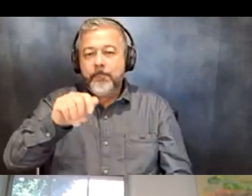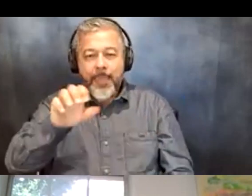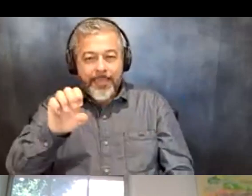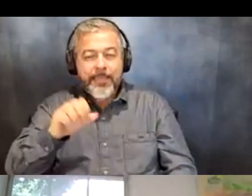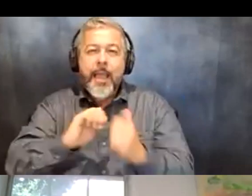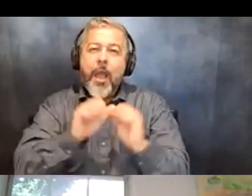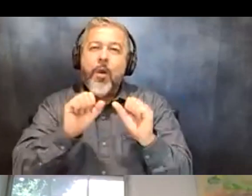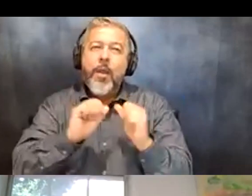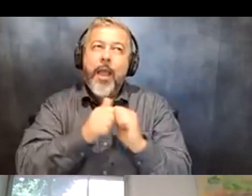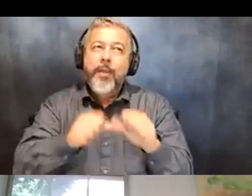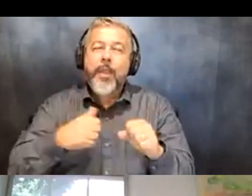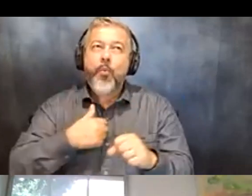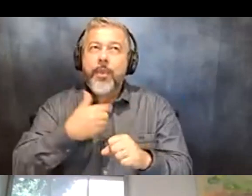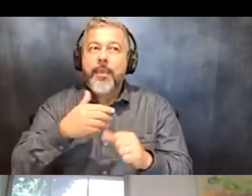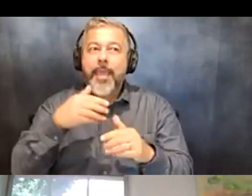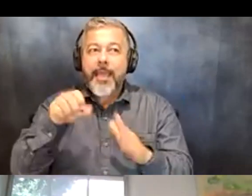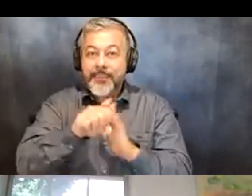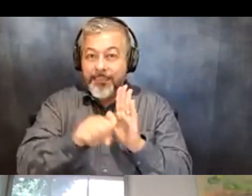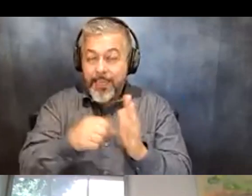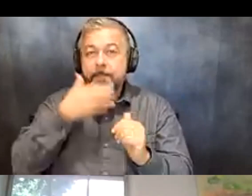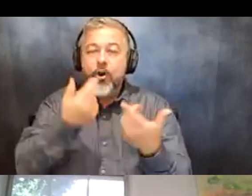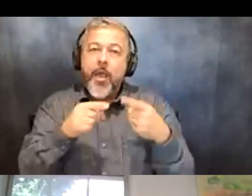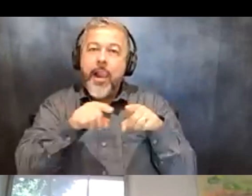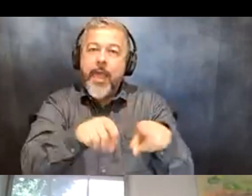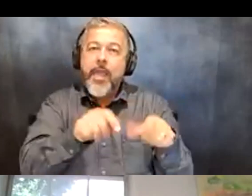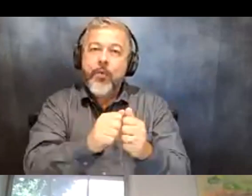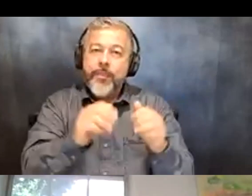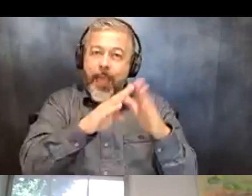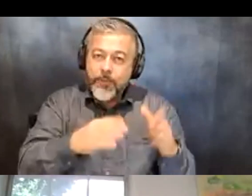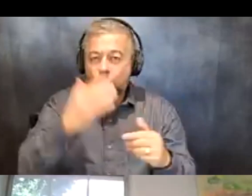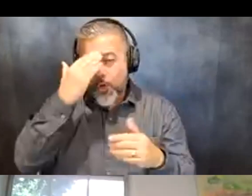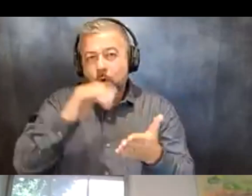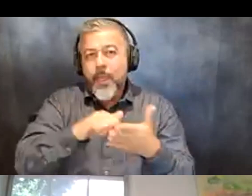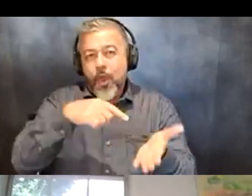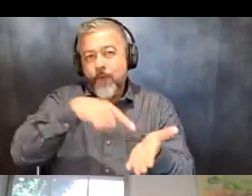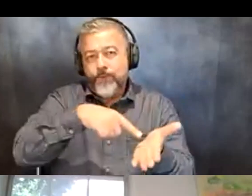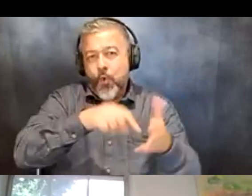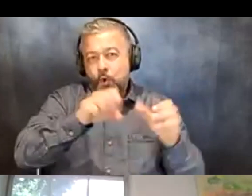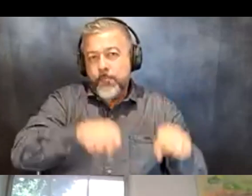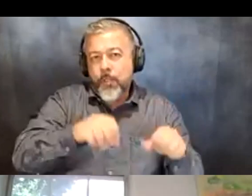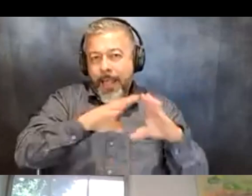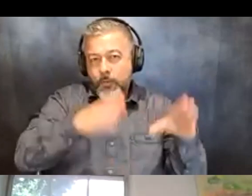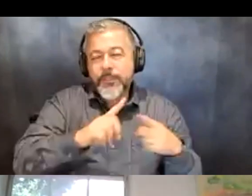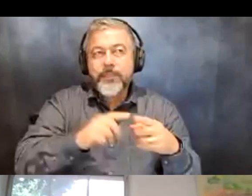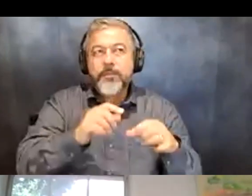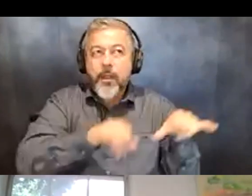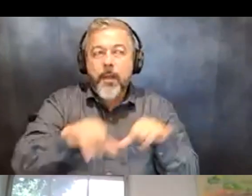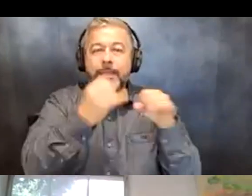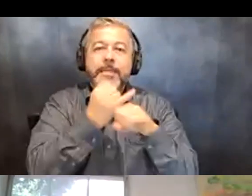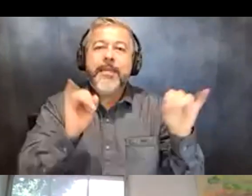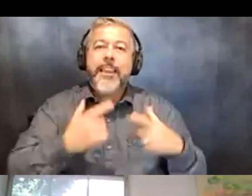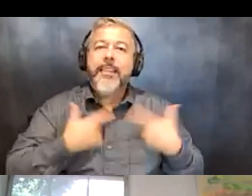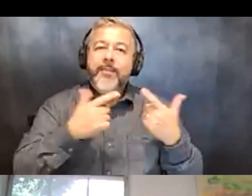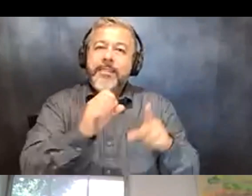better align them with housing? We know that affordable housing is a really common independent living setting for people who are